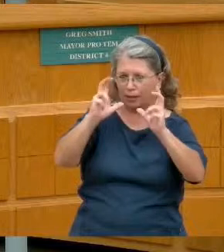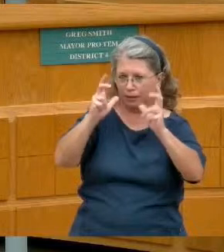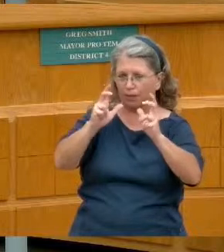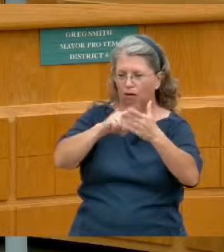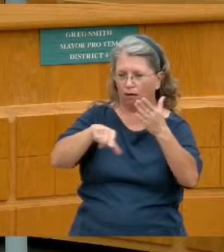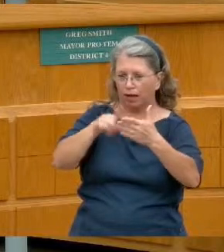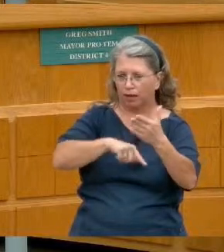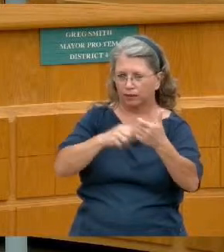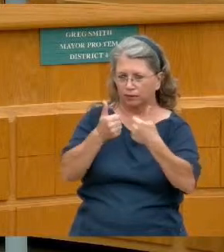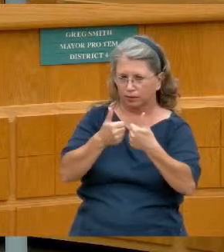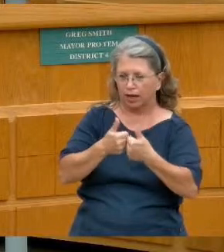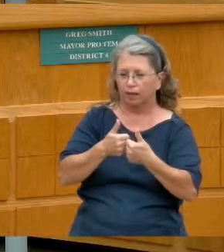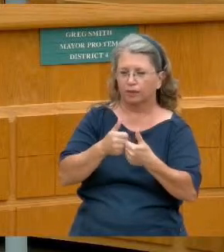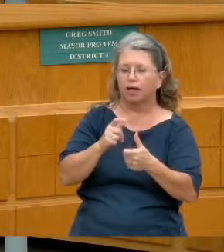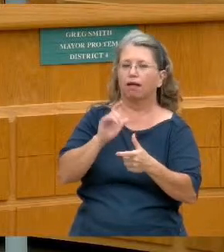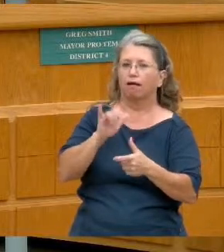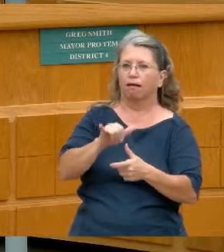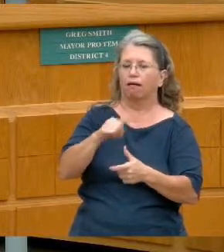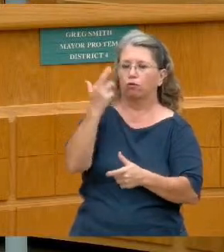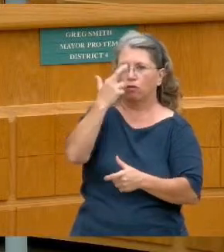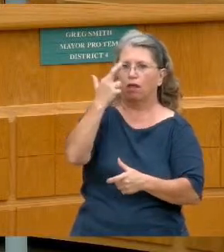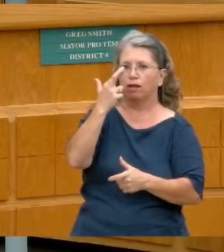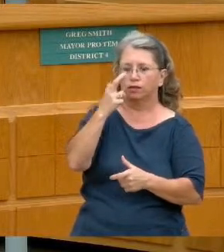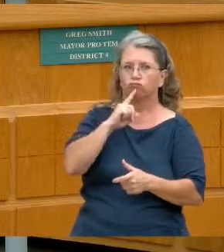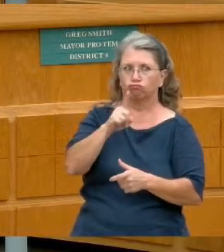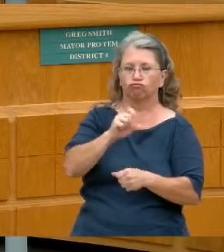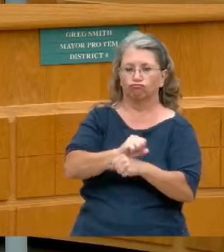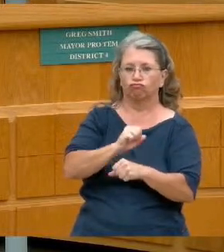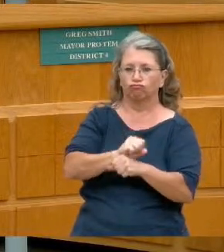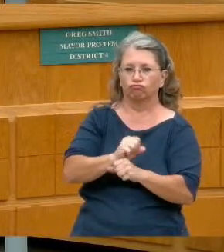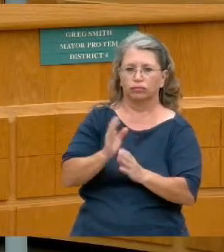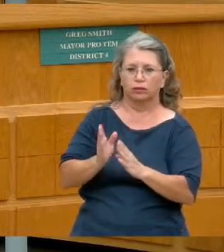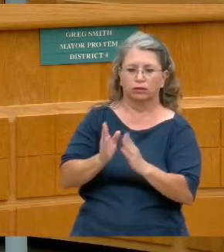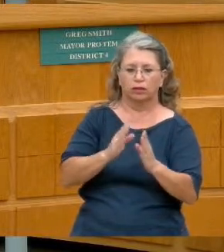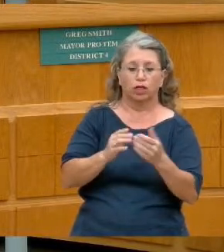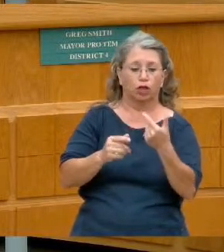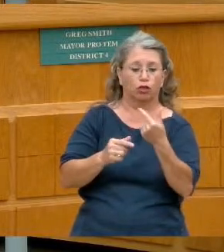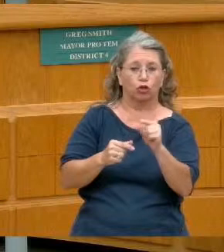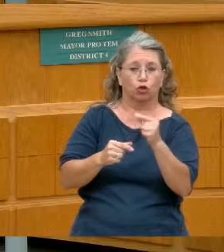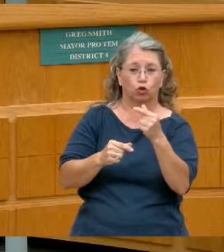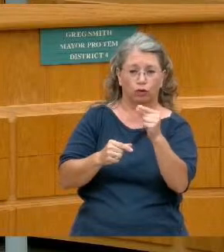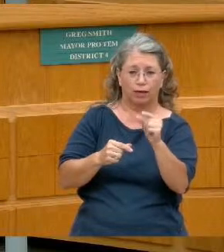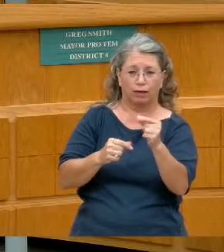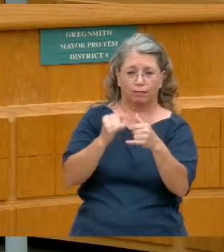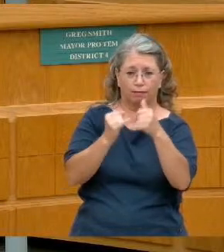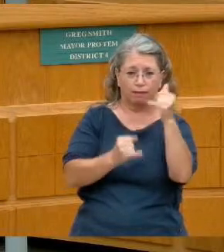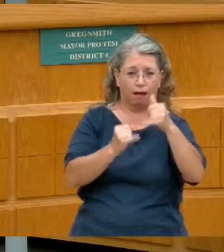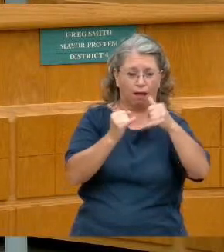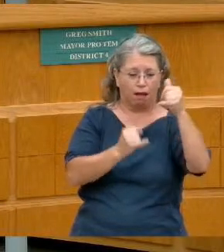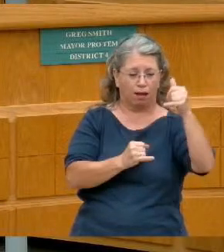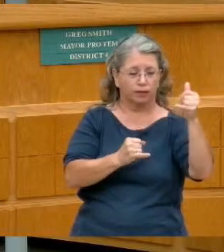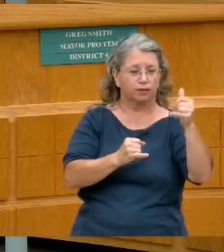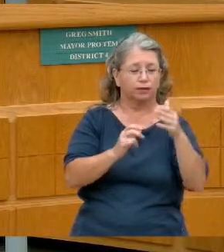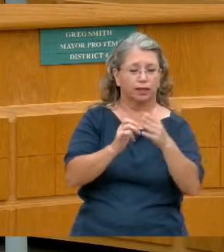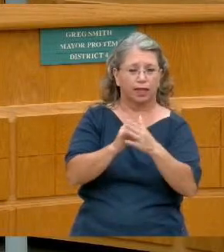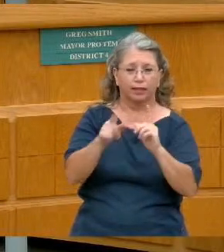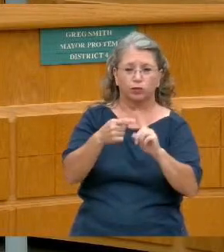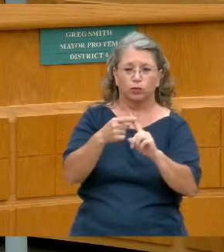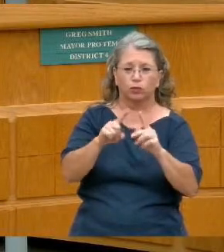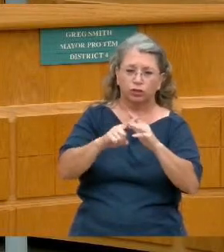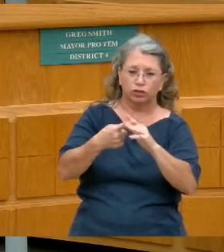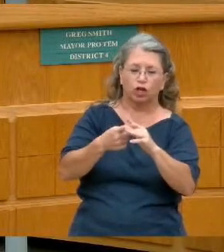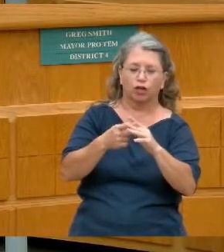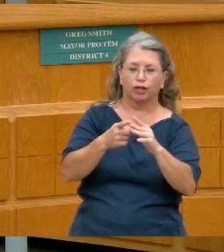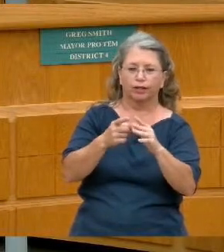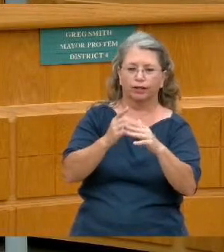real in the United States. The green vertical lines are the interventions, major interventions that occurred here, the stay-at-home, and then